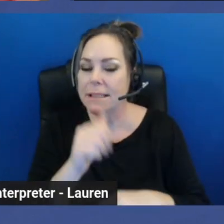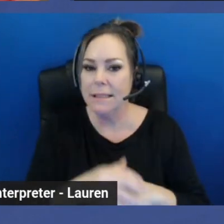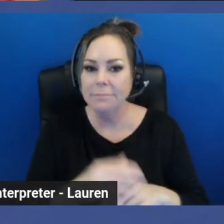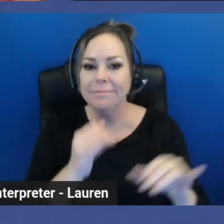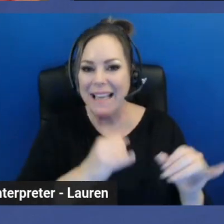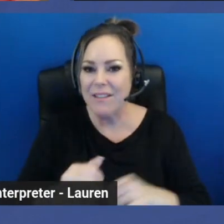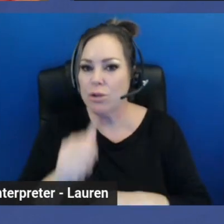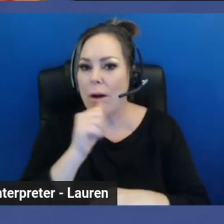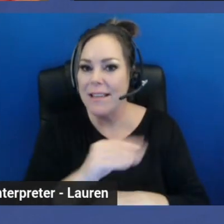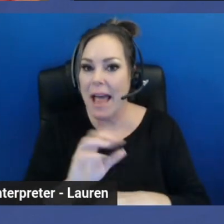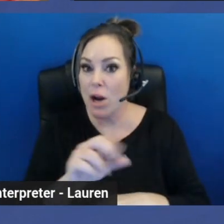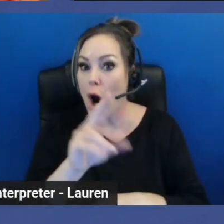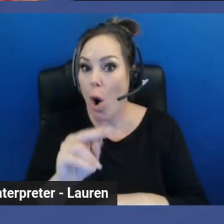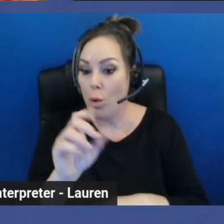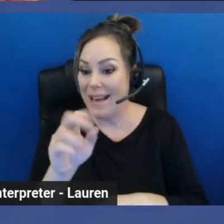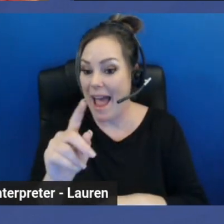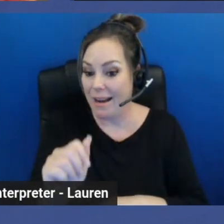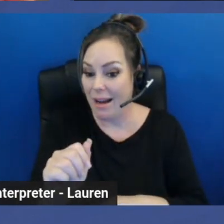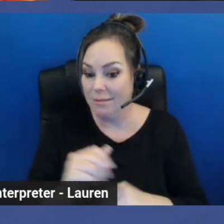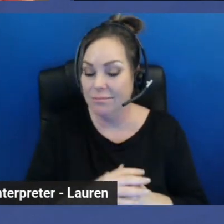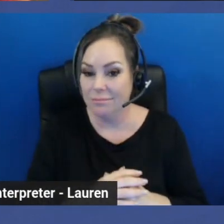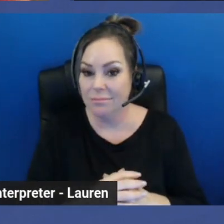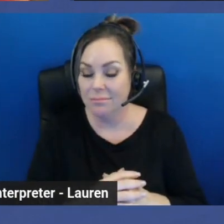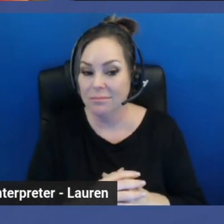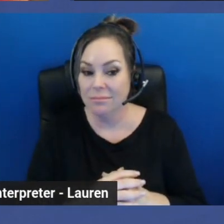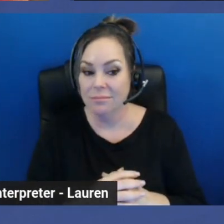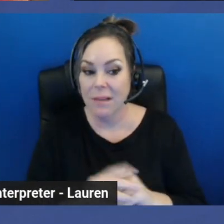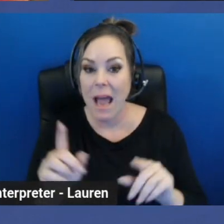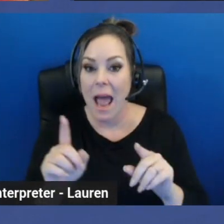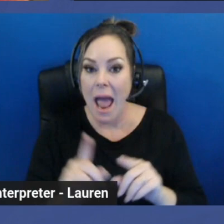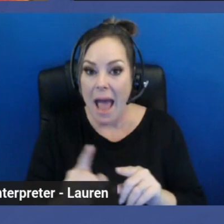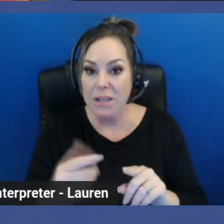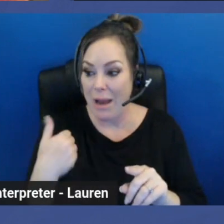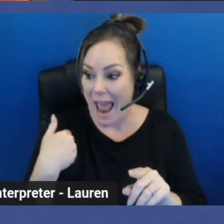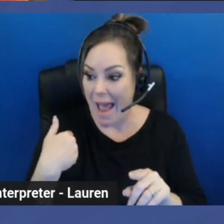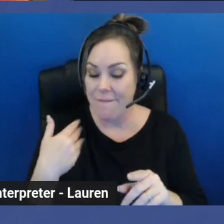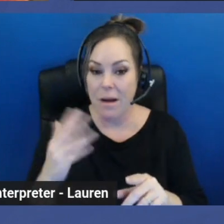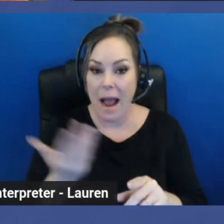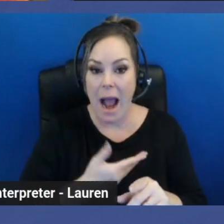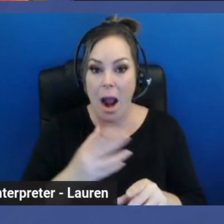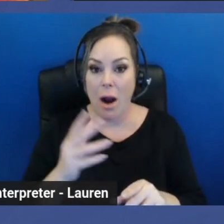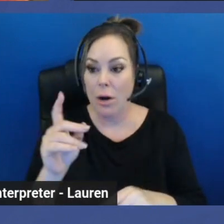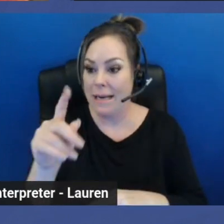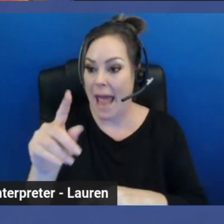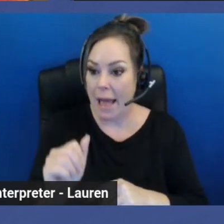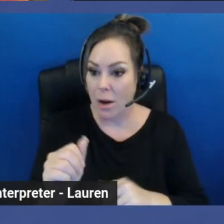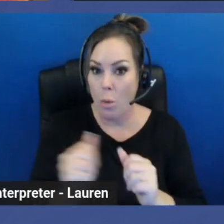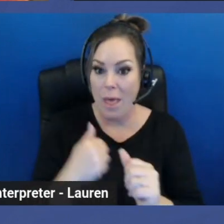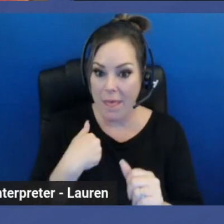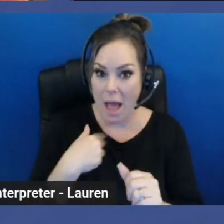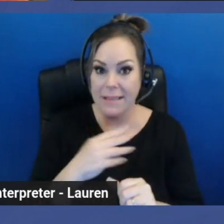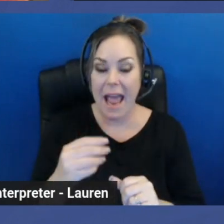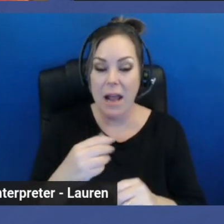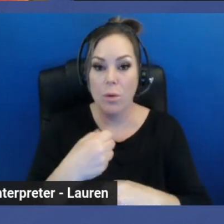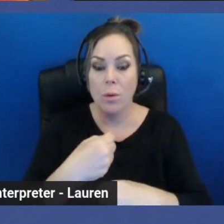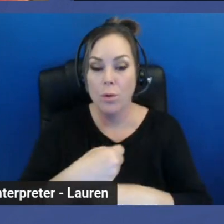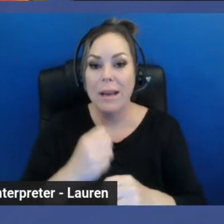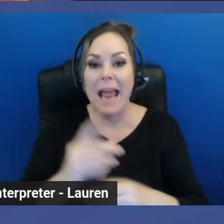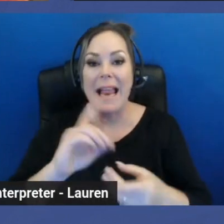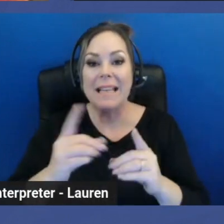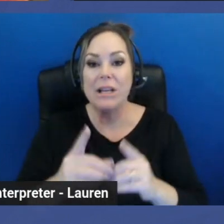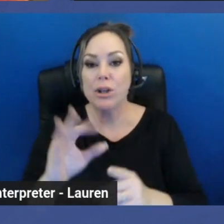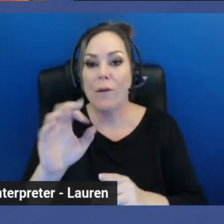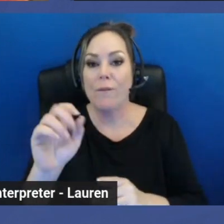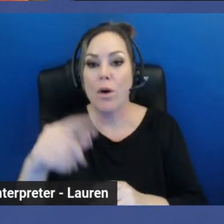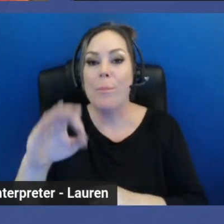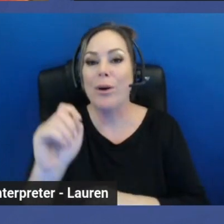and our own data as we carry it around and create this digital footprint everywhere we go and with everything